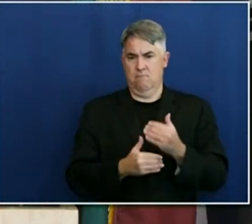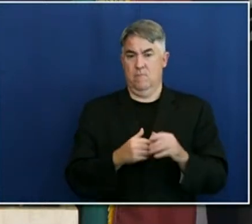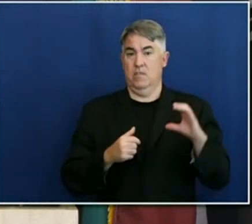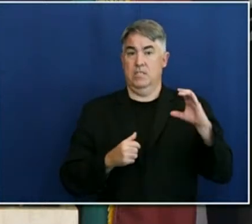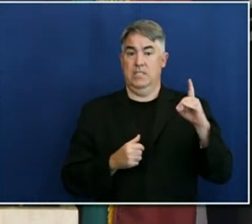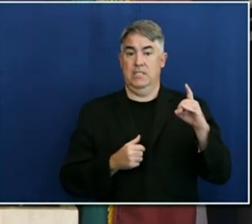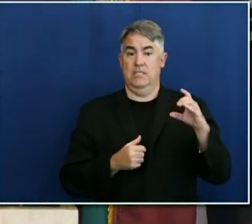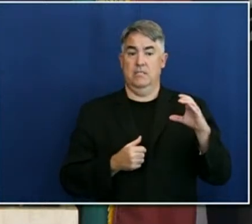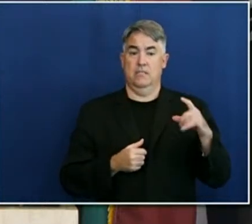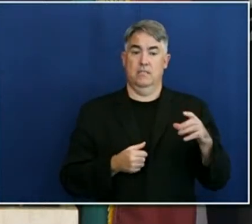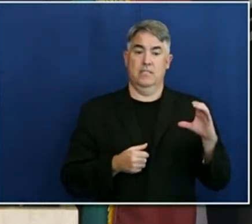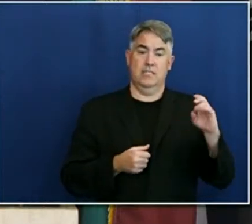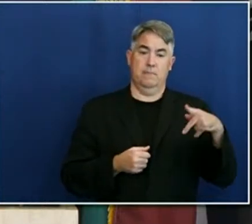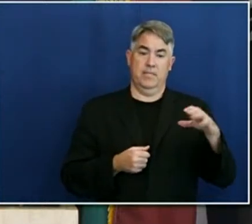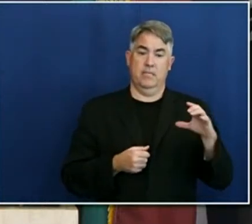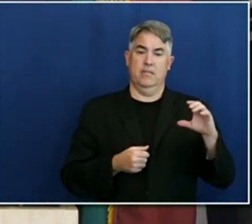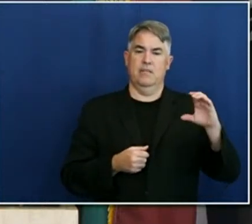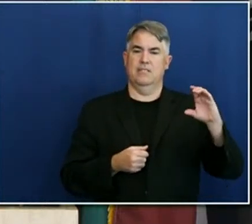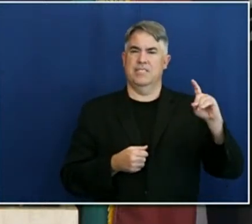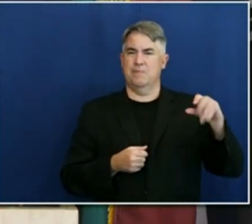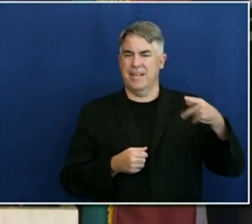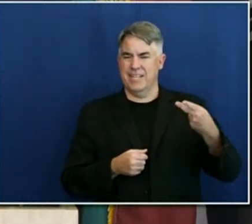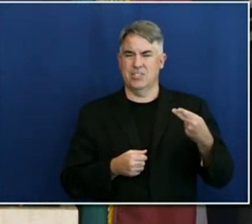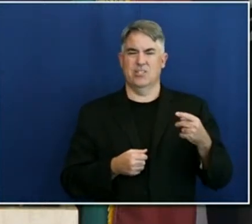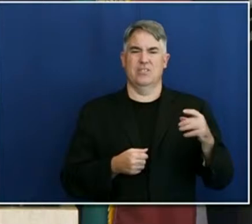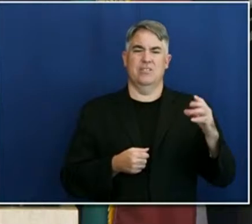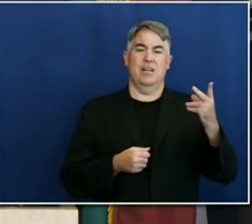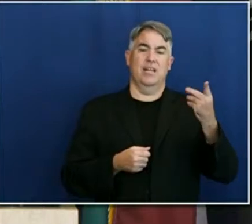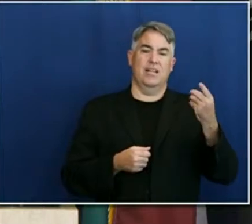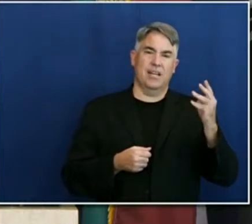Wooten. And we think folks will take that seriously and do it.